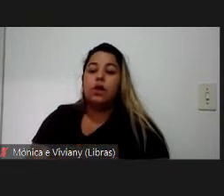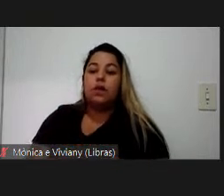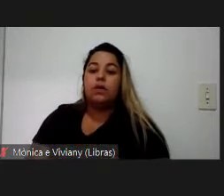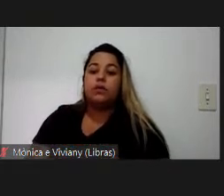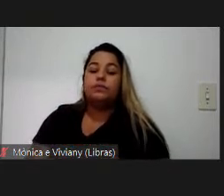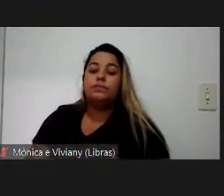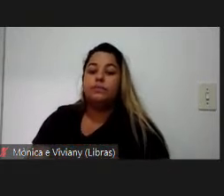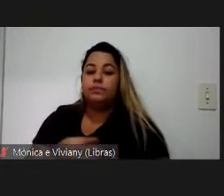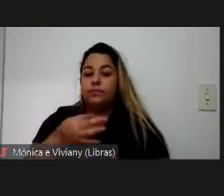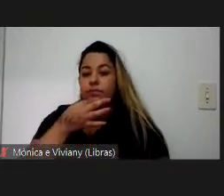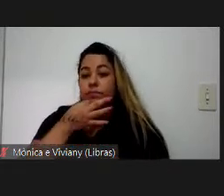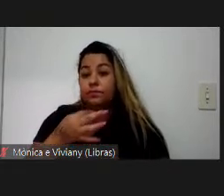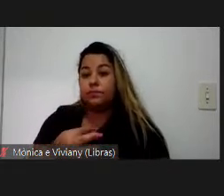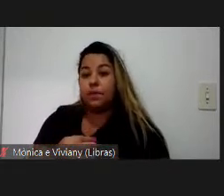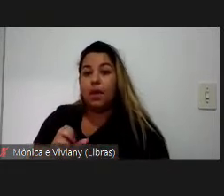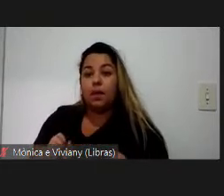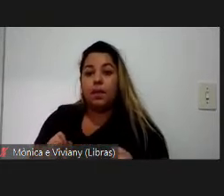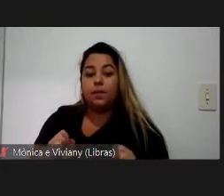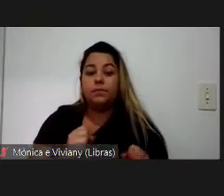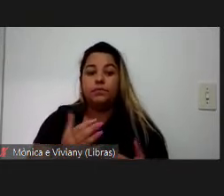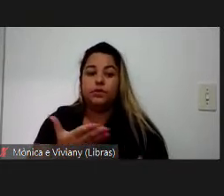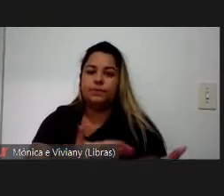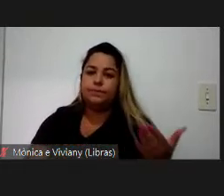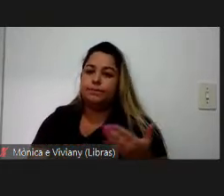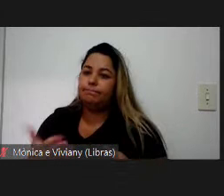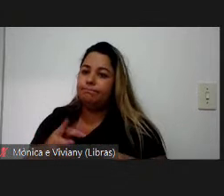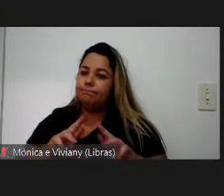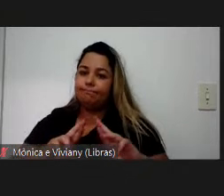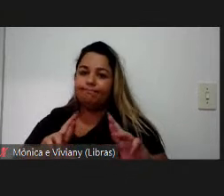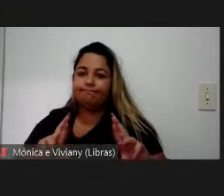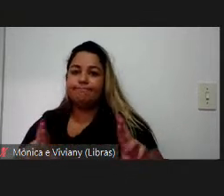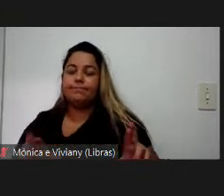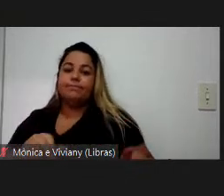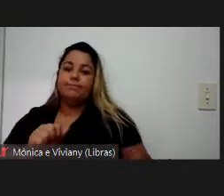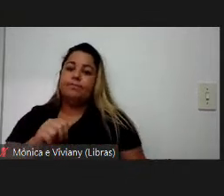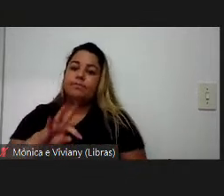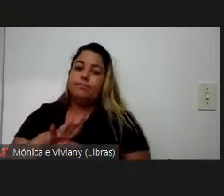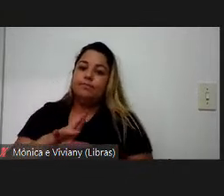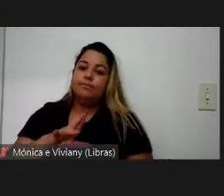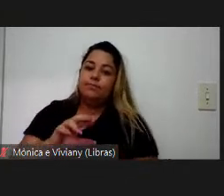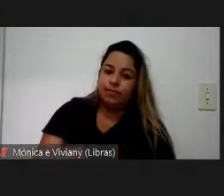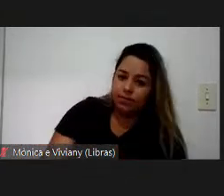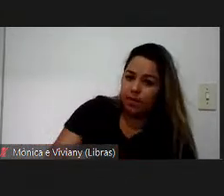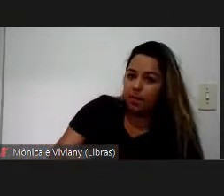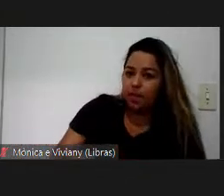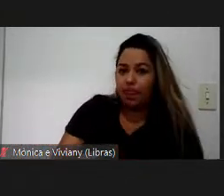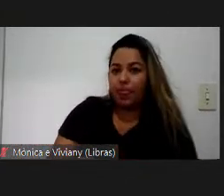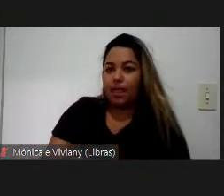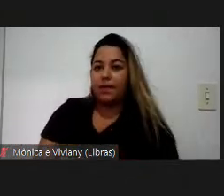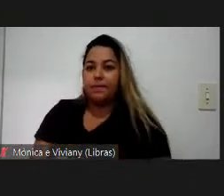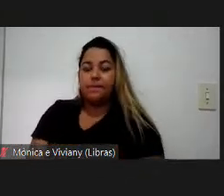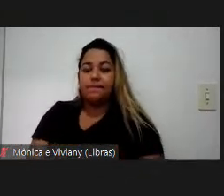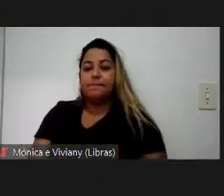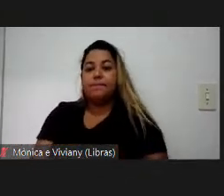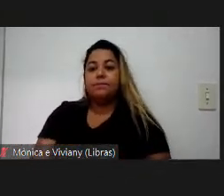So the recommendations could involve different actors. That's